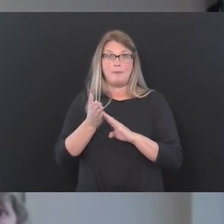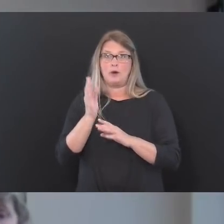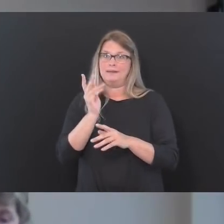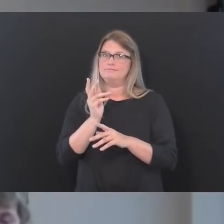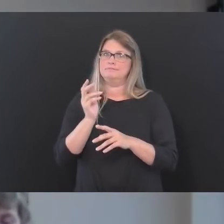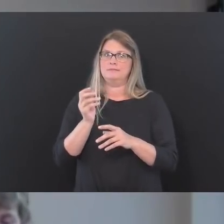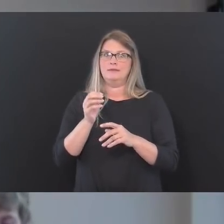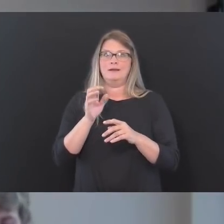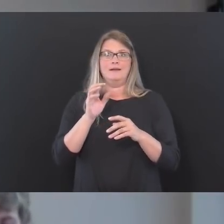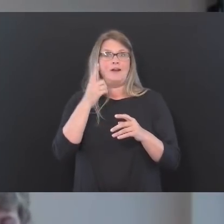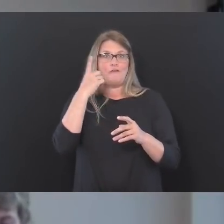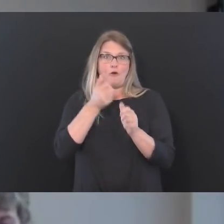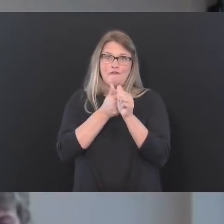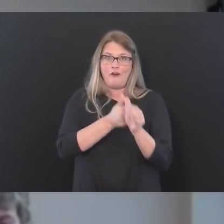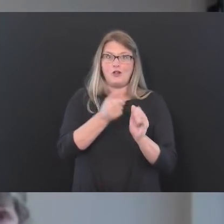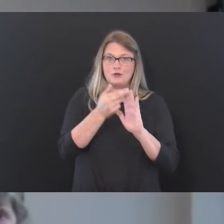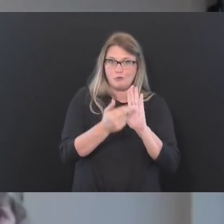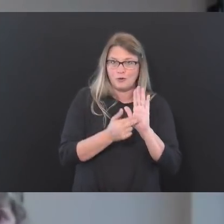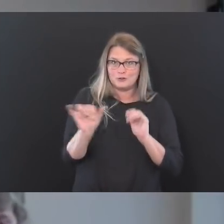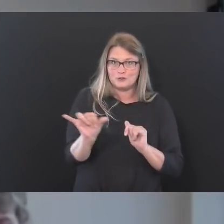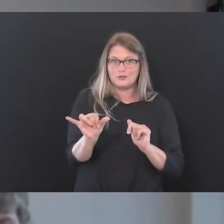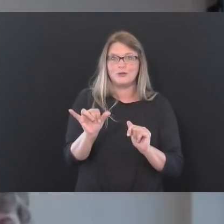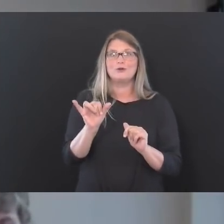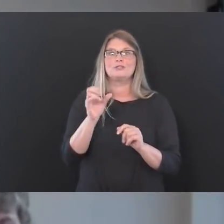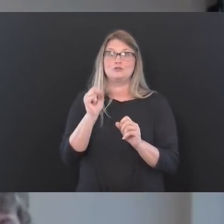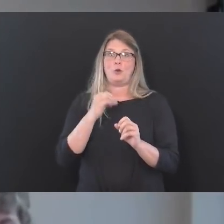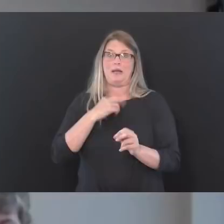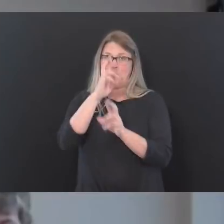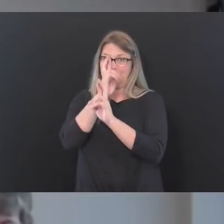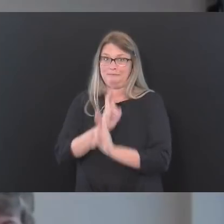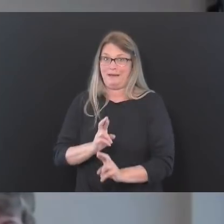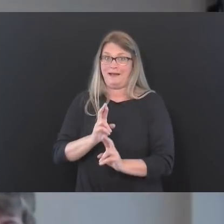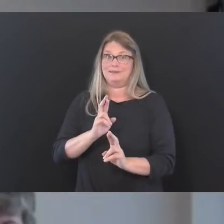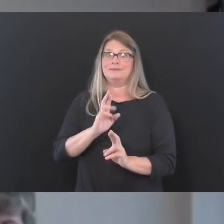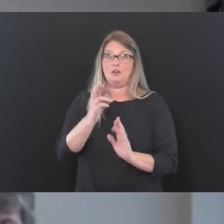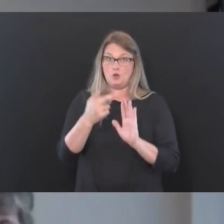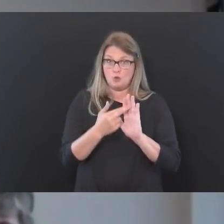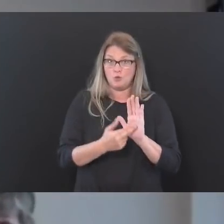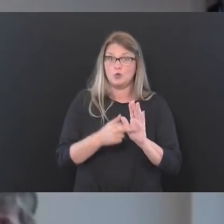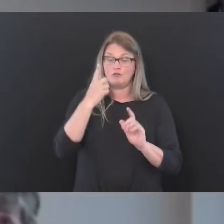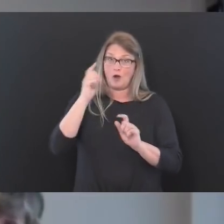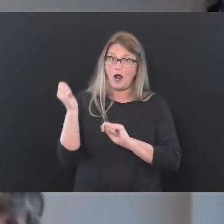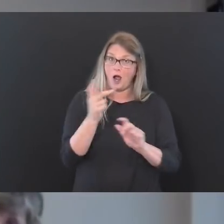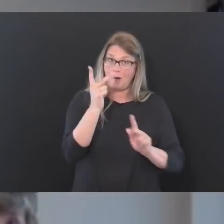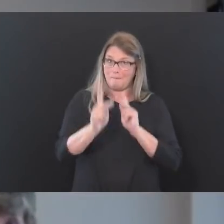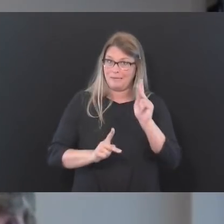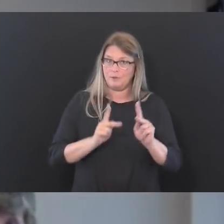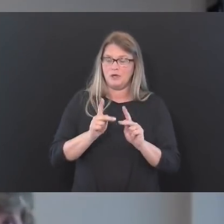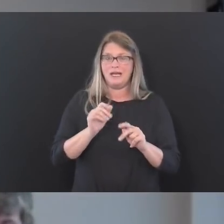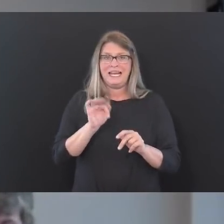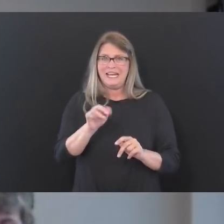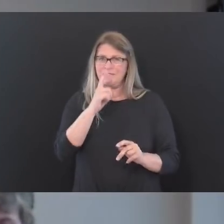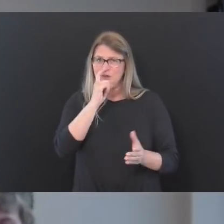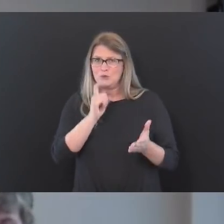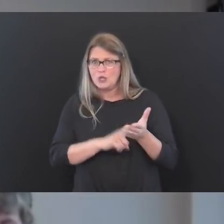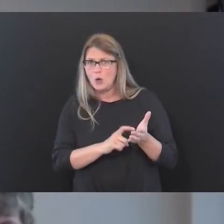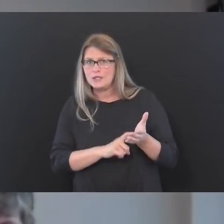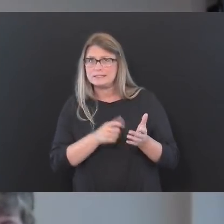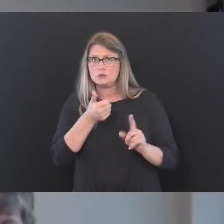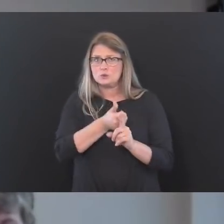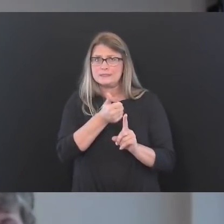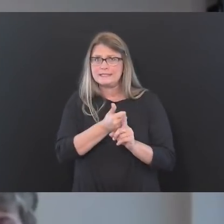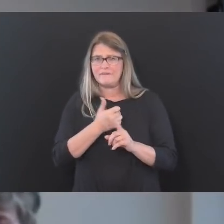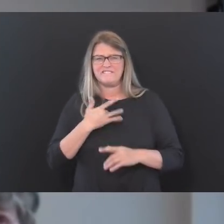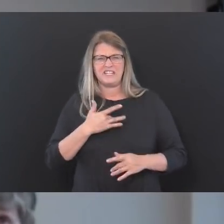distance with individuals, and that everyone respects that. If you do have any symptoms, cold-like symptoms or